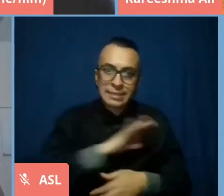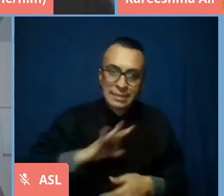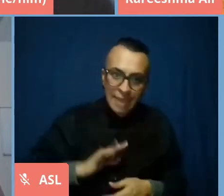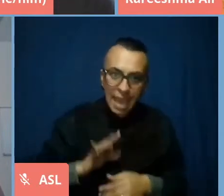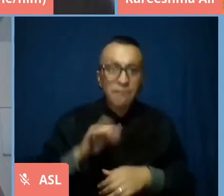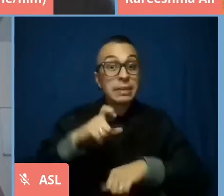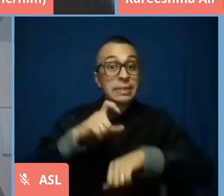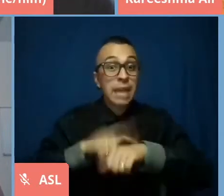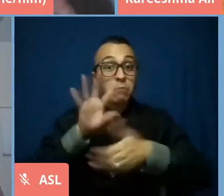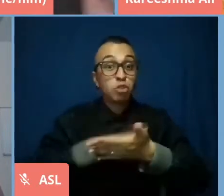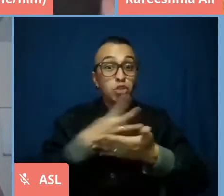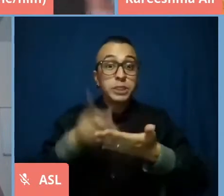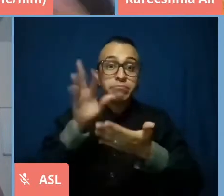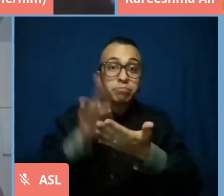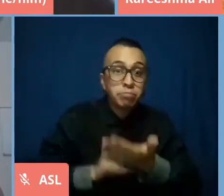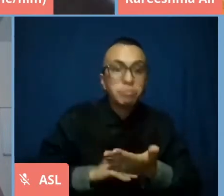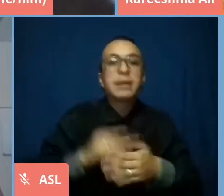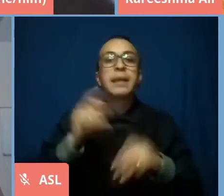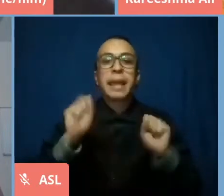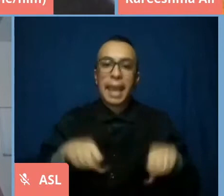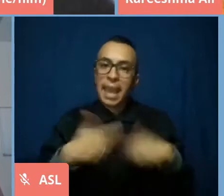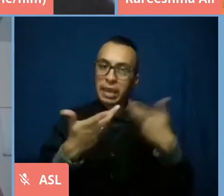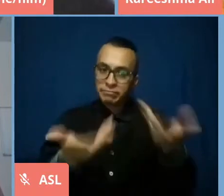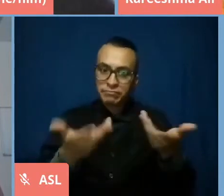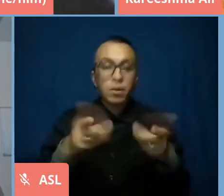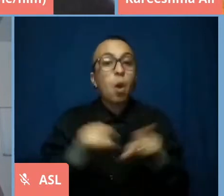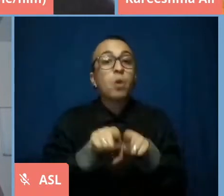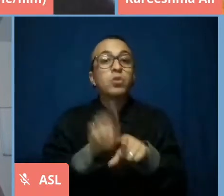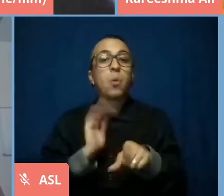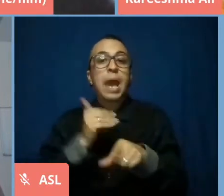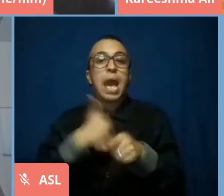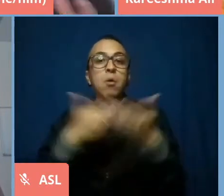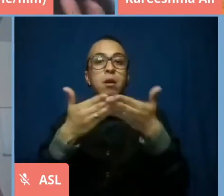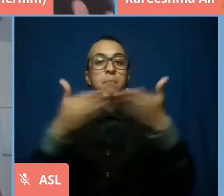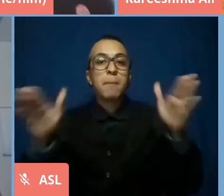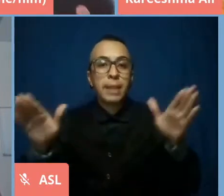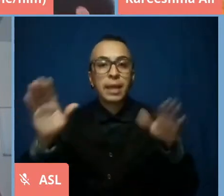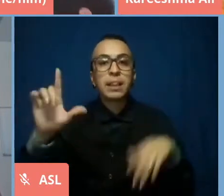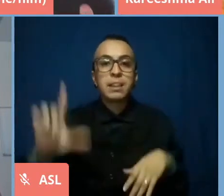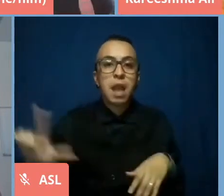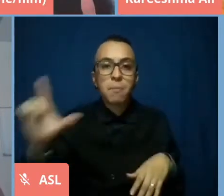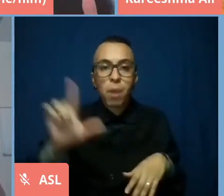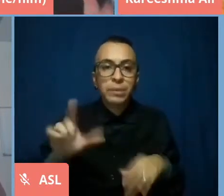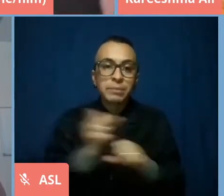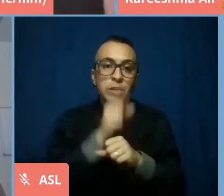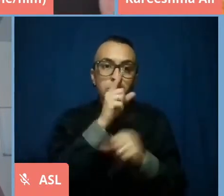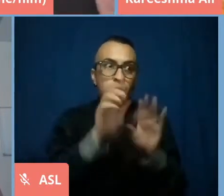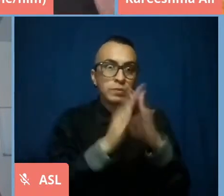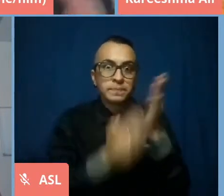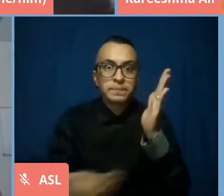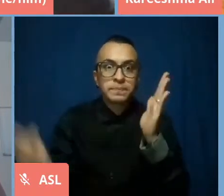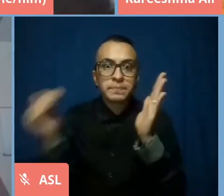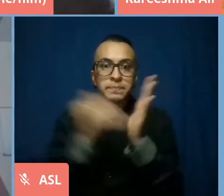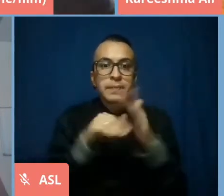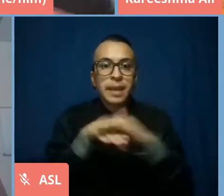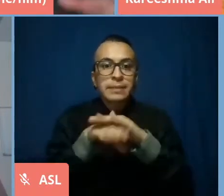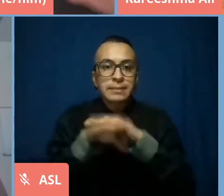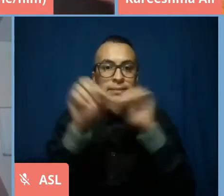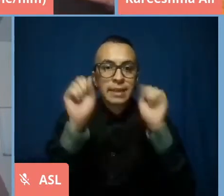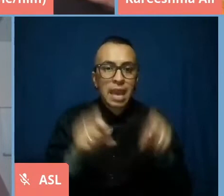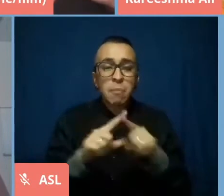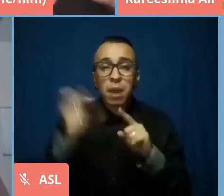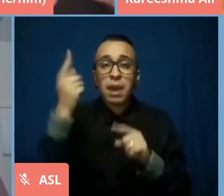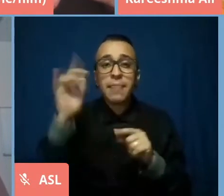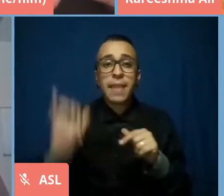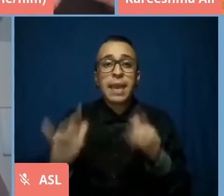both at the independent living centers as well as our public libraries. But really recognizing that, you know, bridging the digital